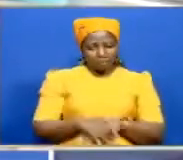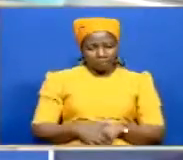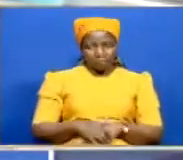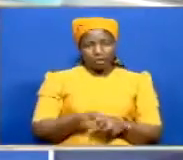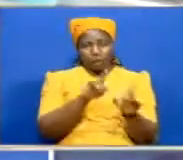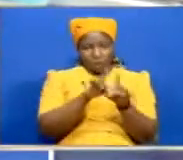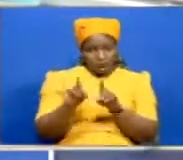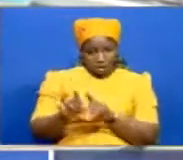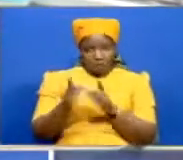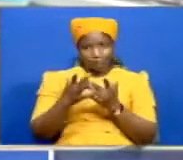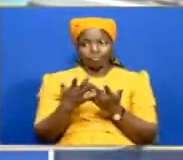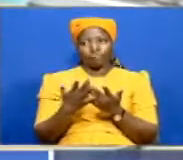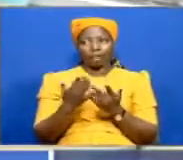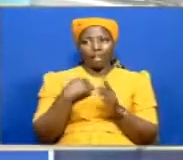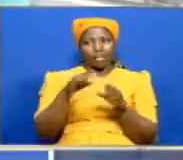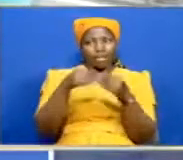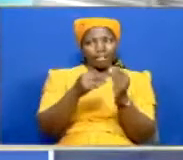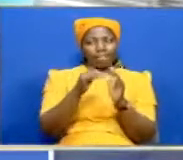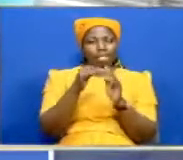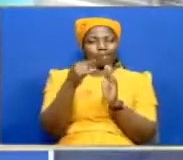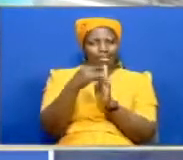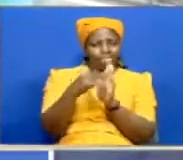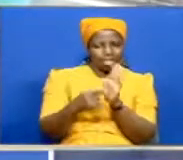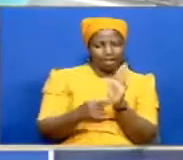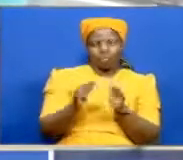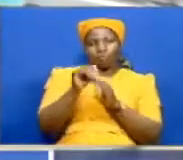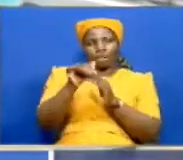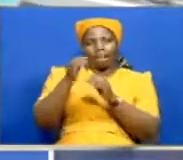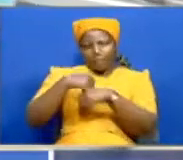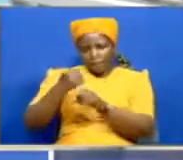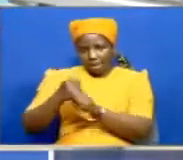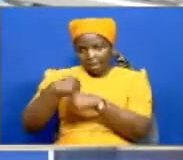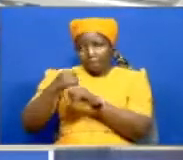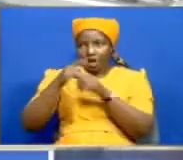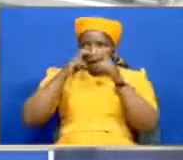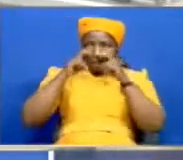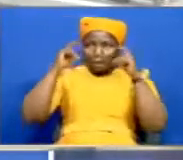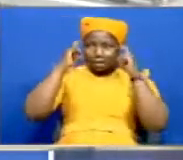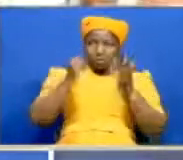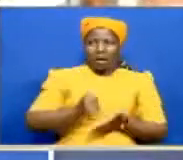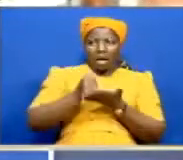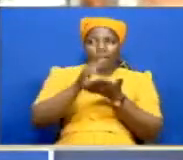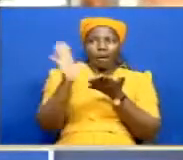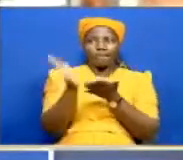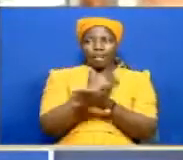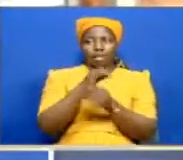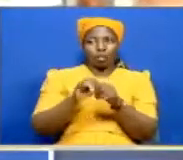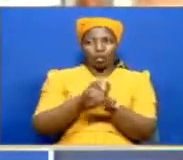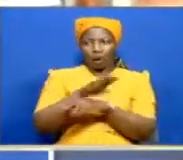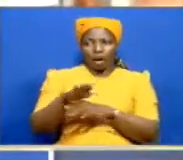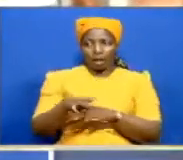developed 3 standards to guide the manufacture of face masks to help fight COVID-19 pandemic.